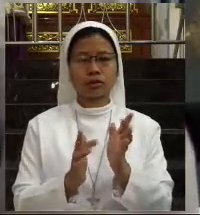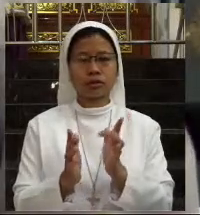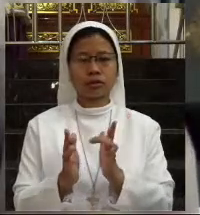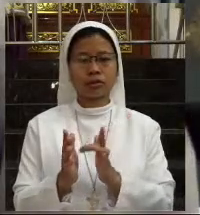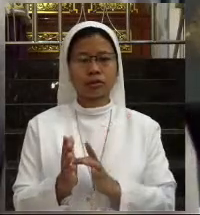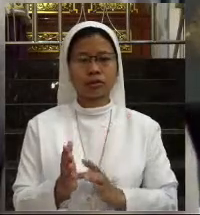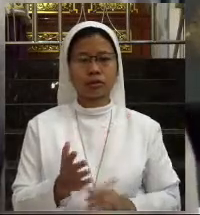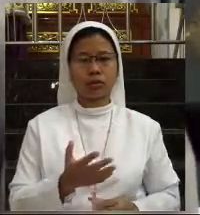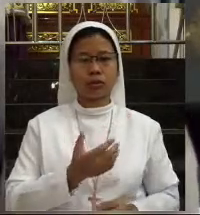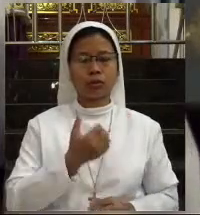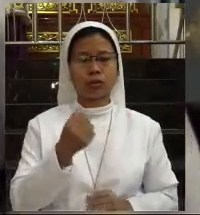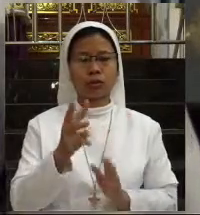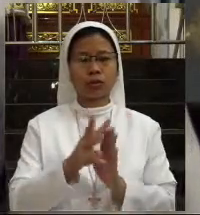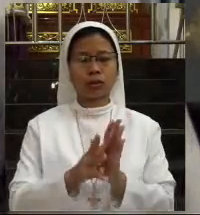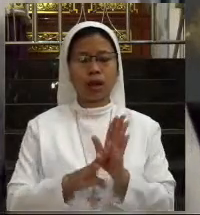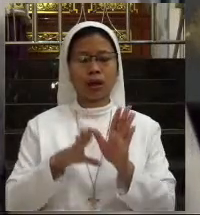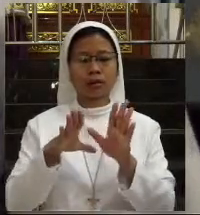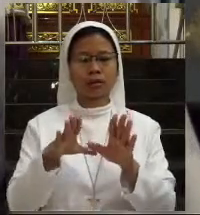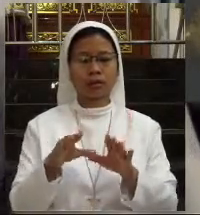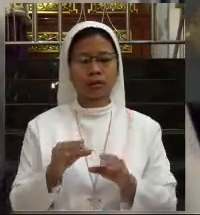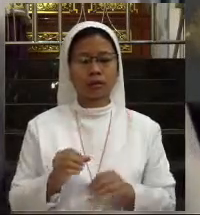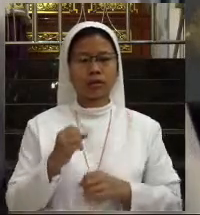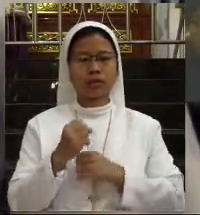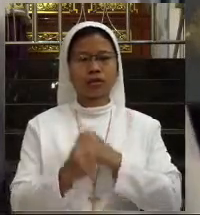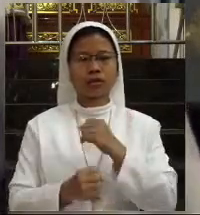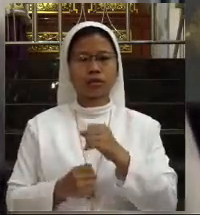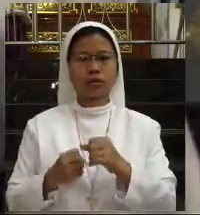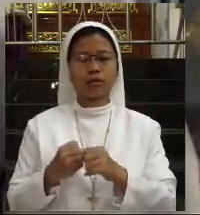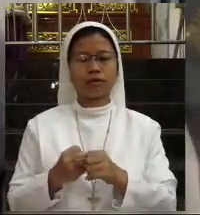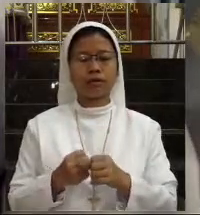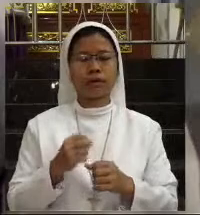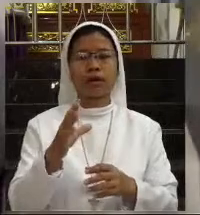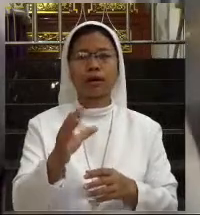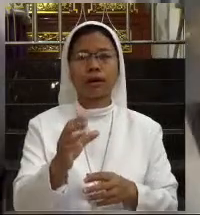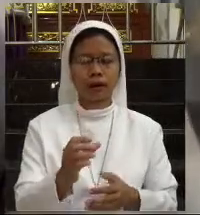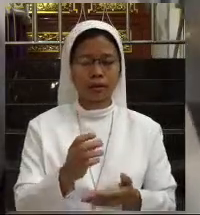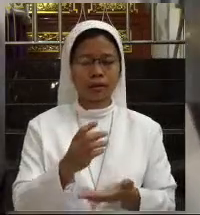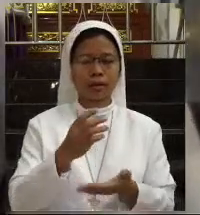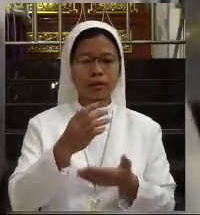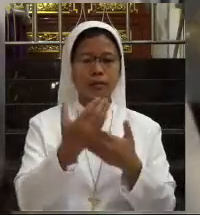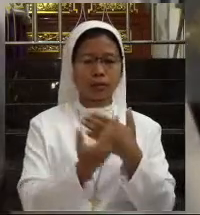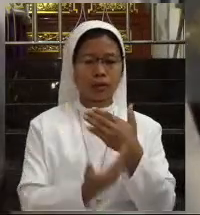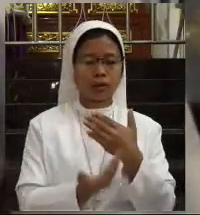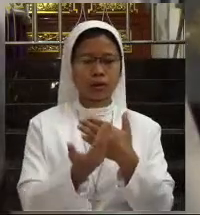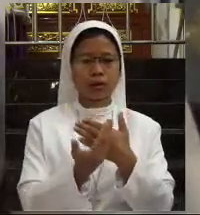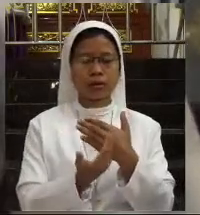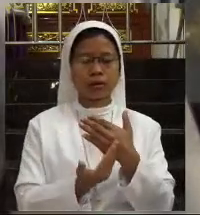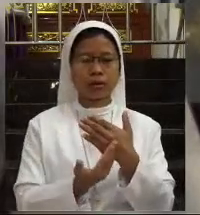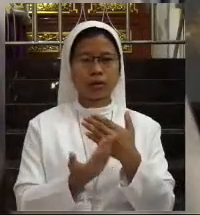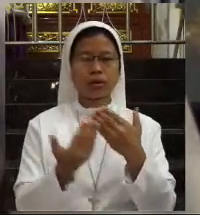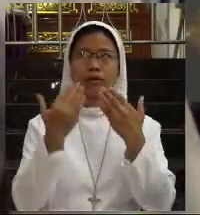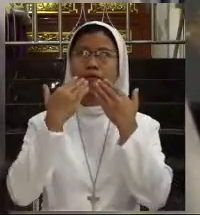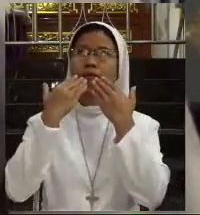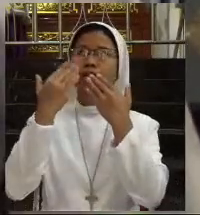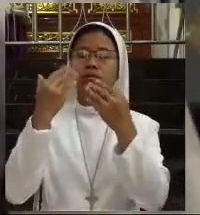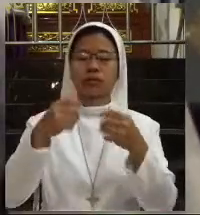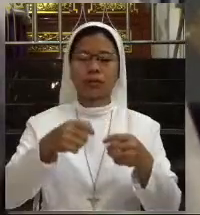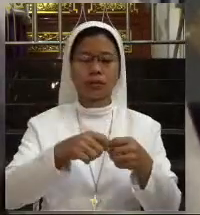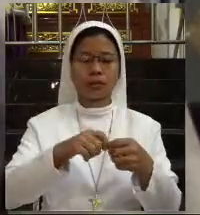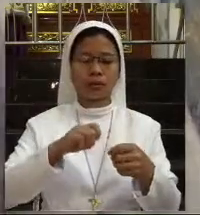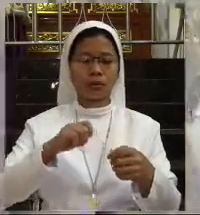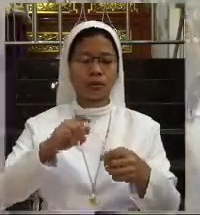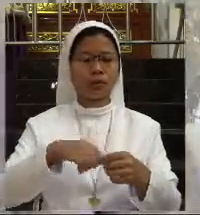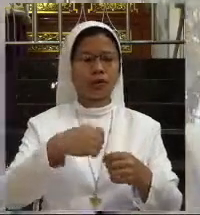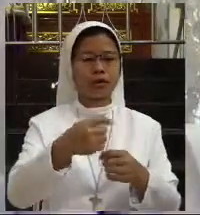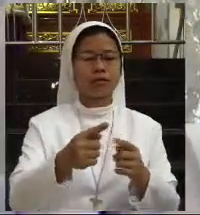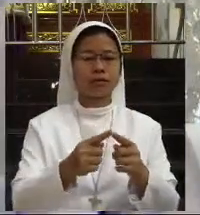and entered willingly into his passion, he took bread, and giving thanks, broke it, gave